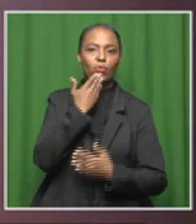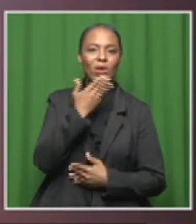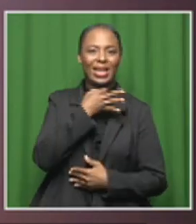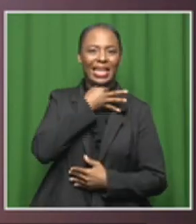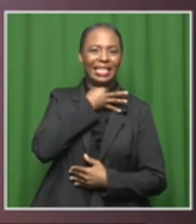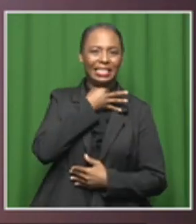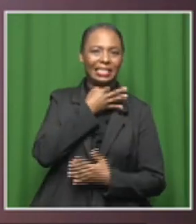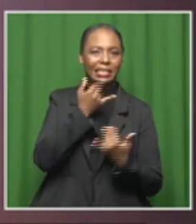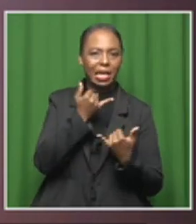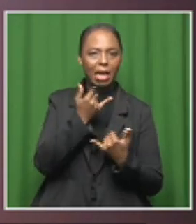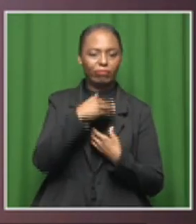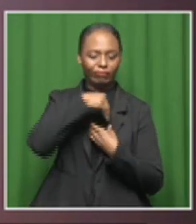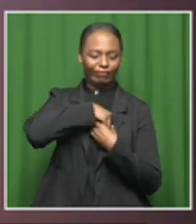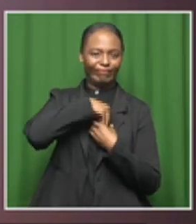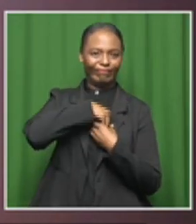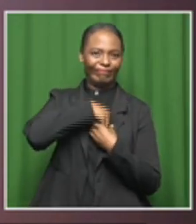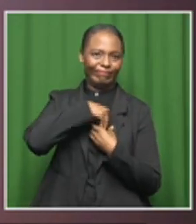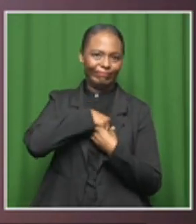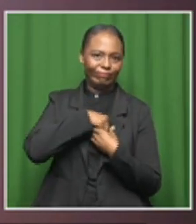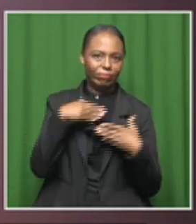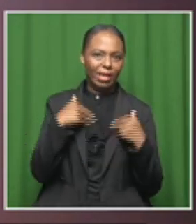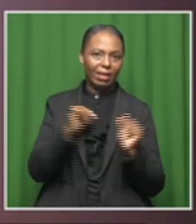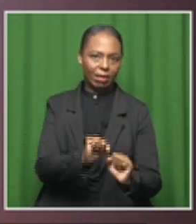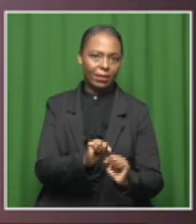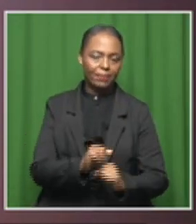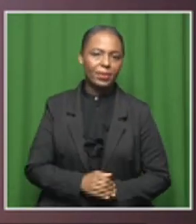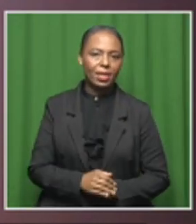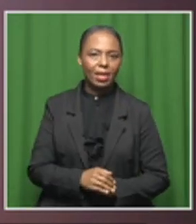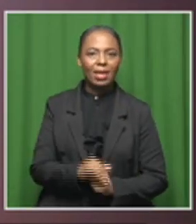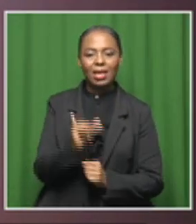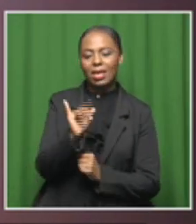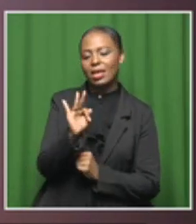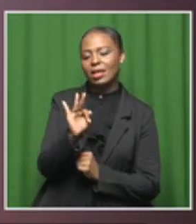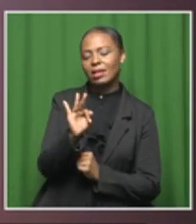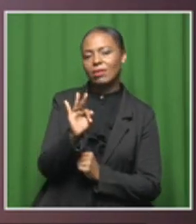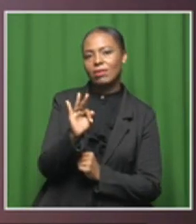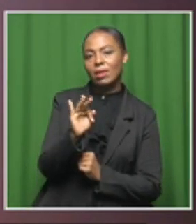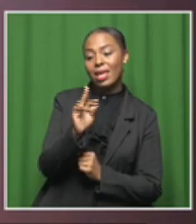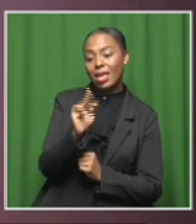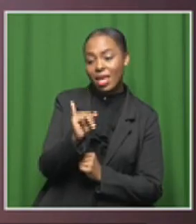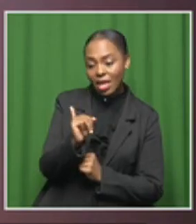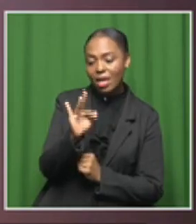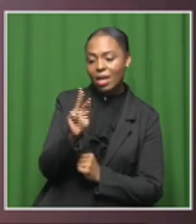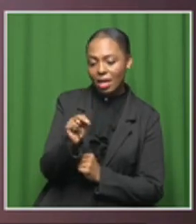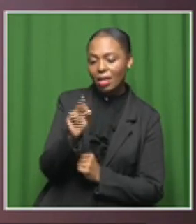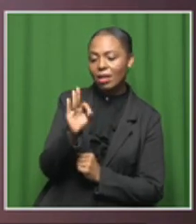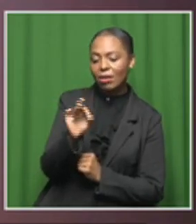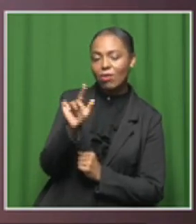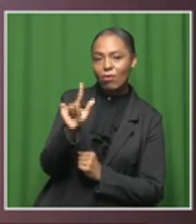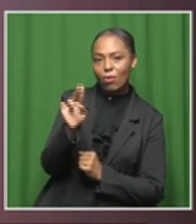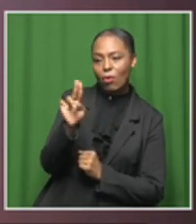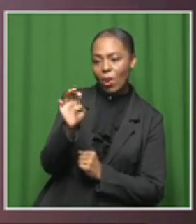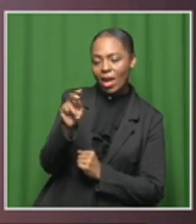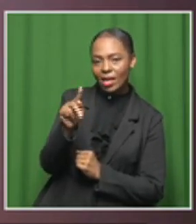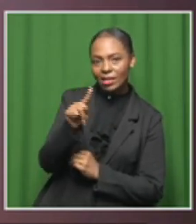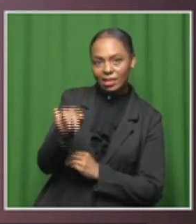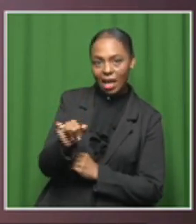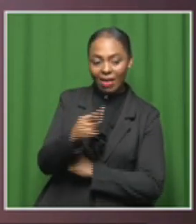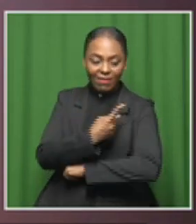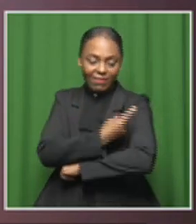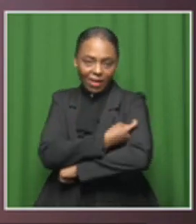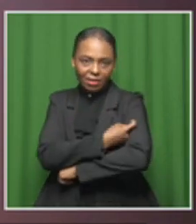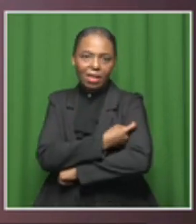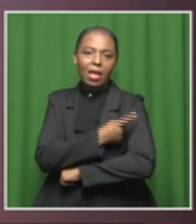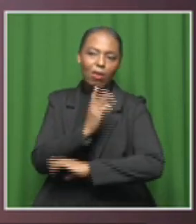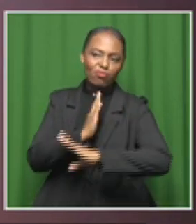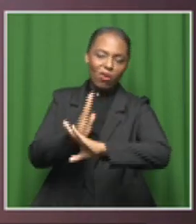of complications. The influenza vaccine is recommended to protect against infection and severe illness.